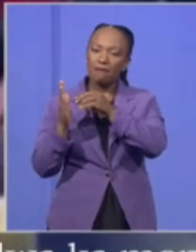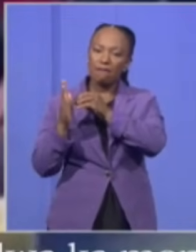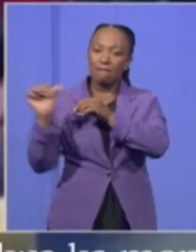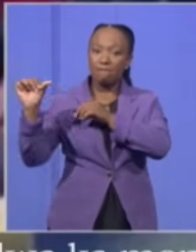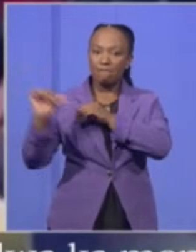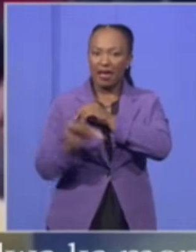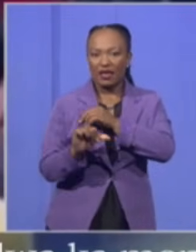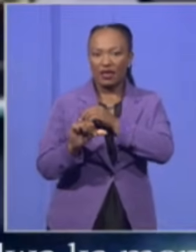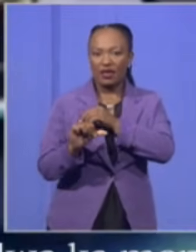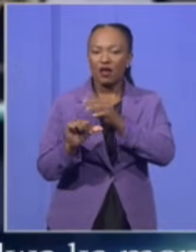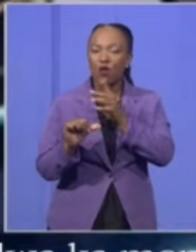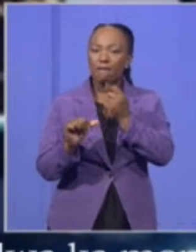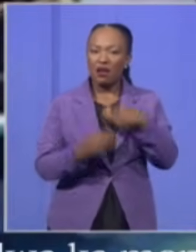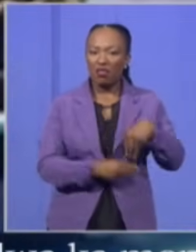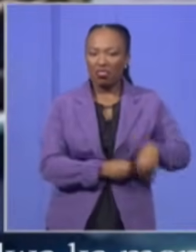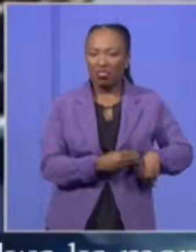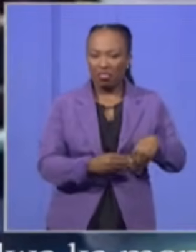tšhelete ka moo go sego molaong.